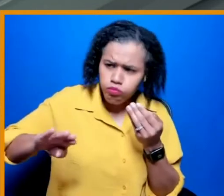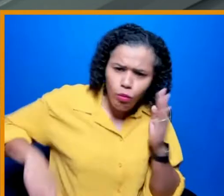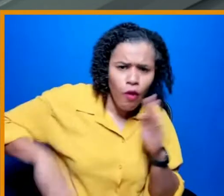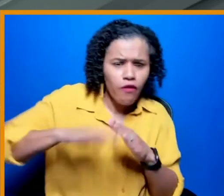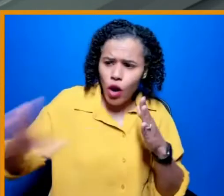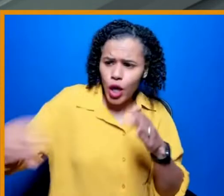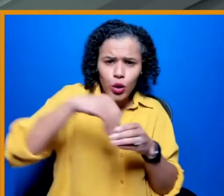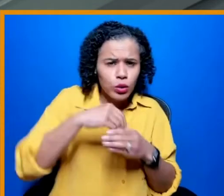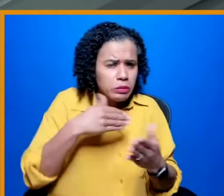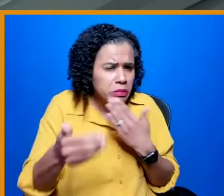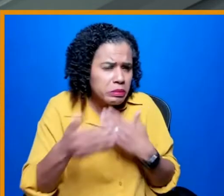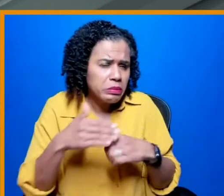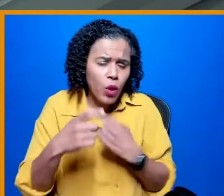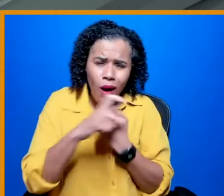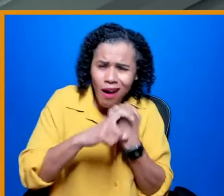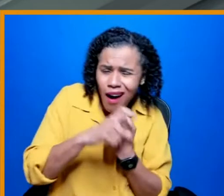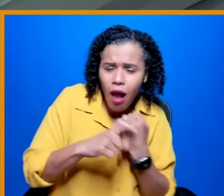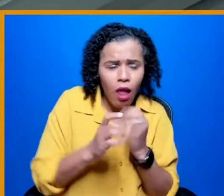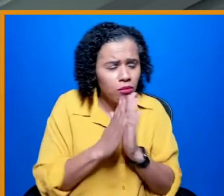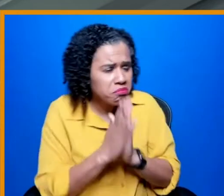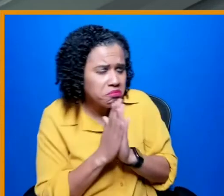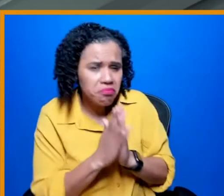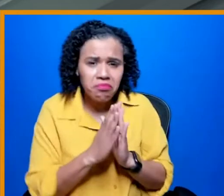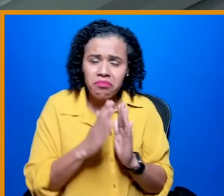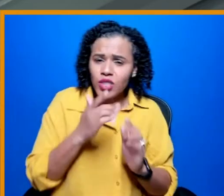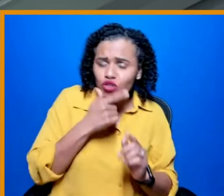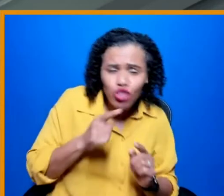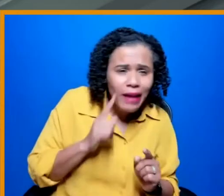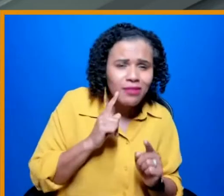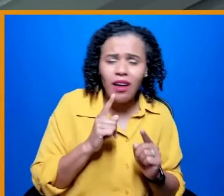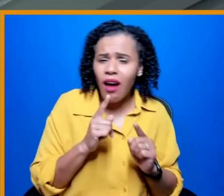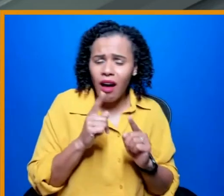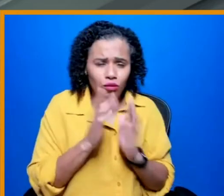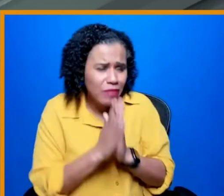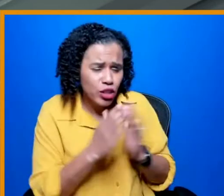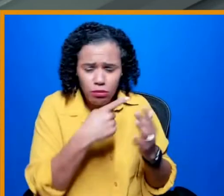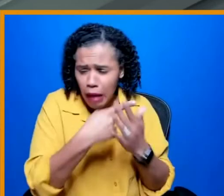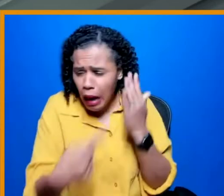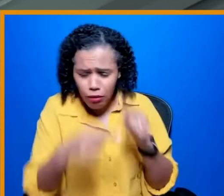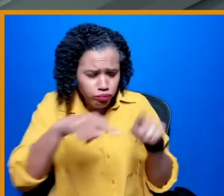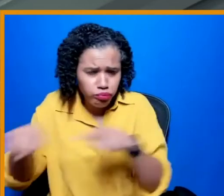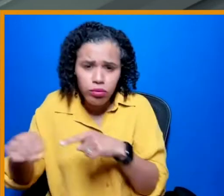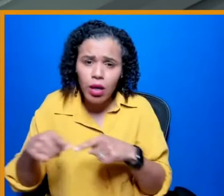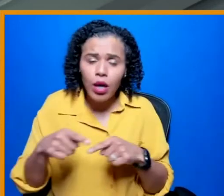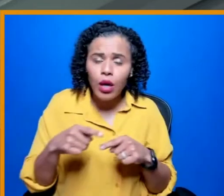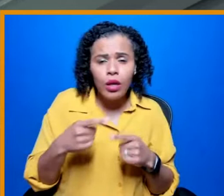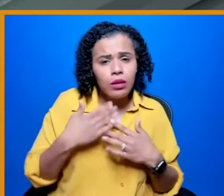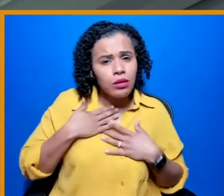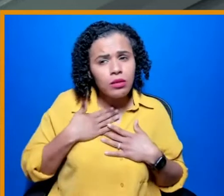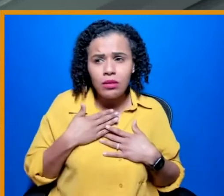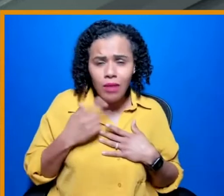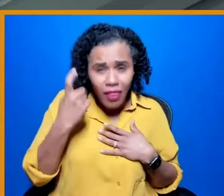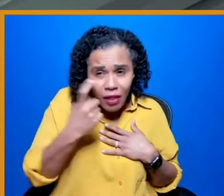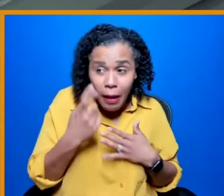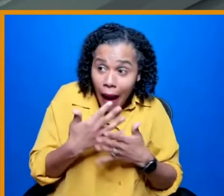colour, creed, sex, gender, or ability. We owe it to the many thousands of deaf or hearing impaired people